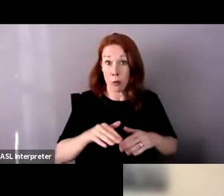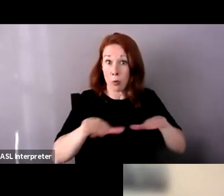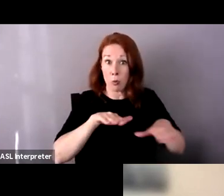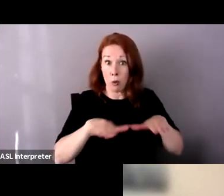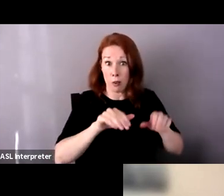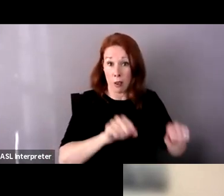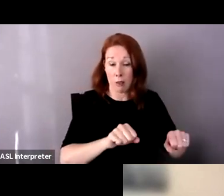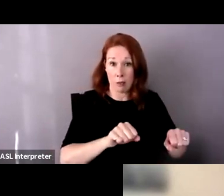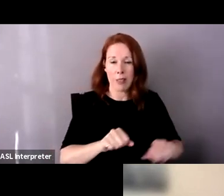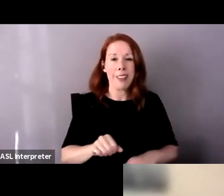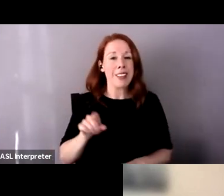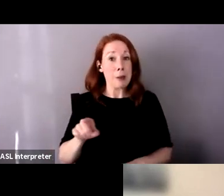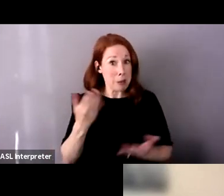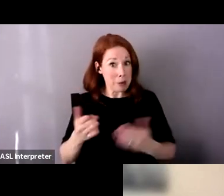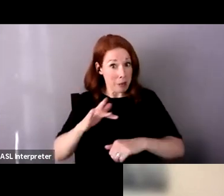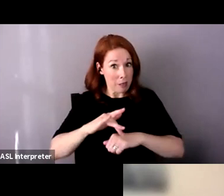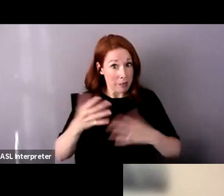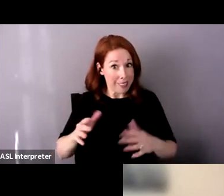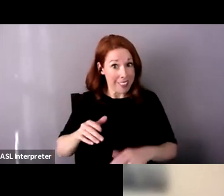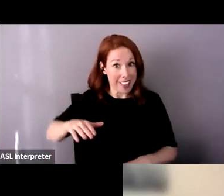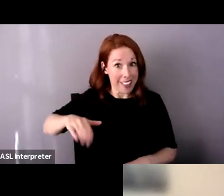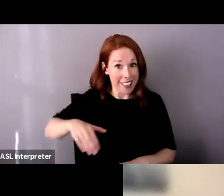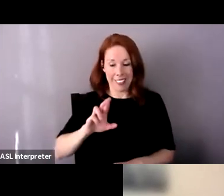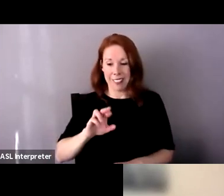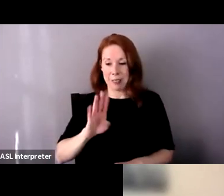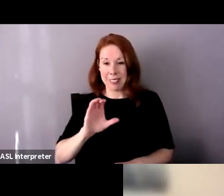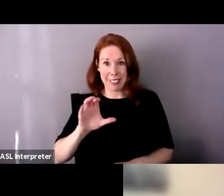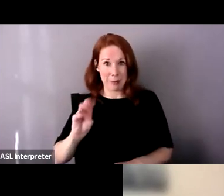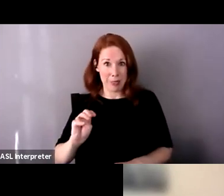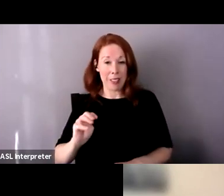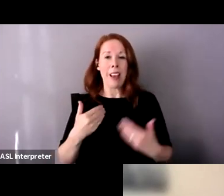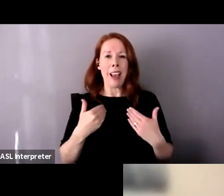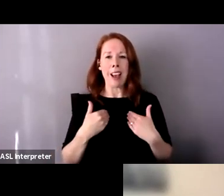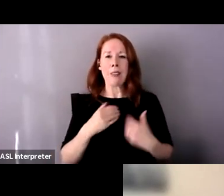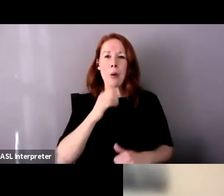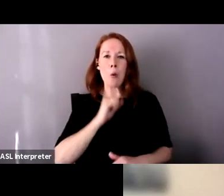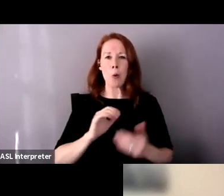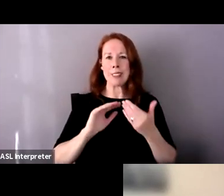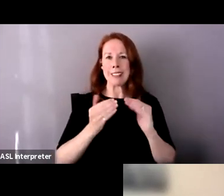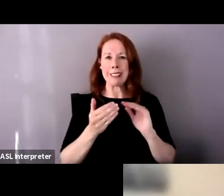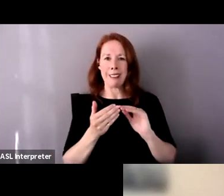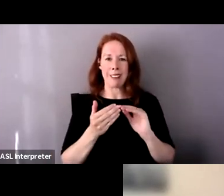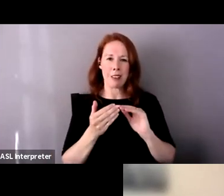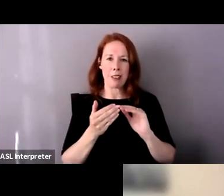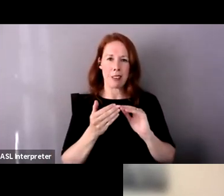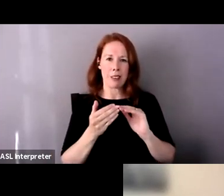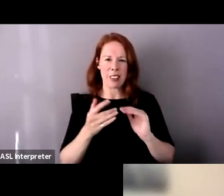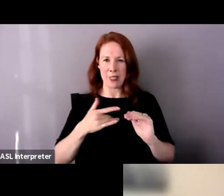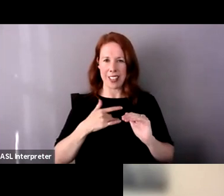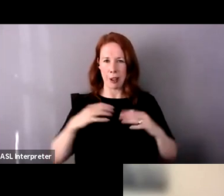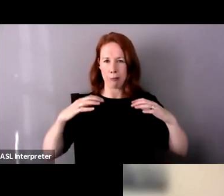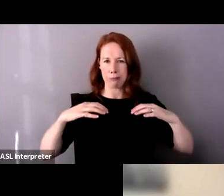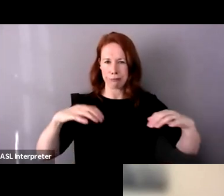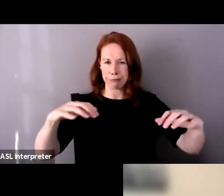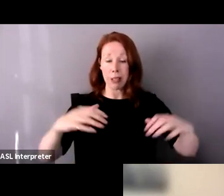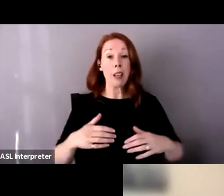Jude's referring to, if you haven't been here, we have an exhibit that feels like you're walking through an old town, and the floor is made of